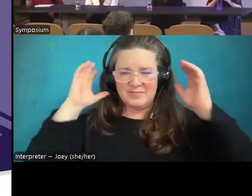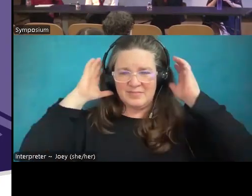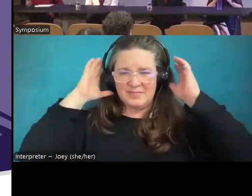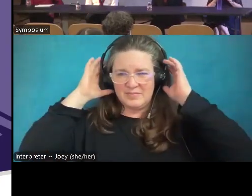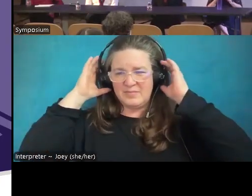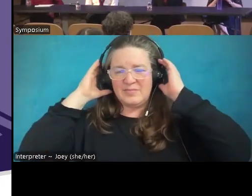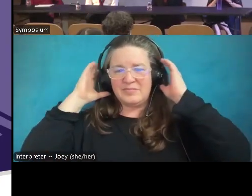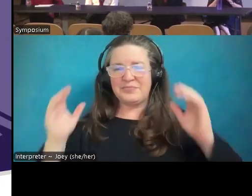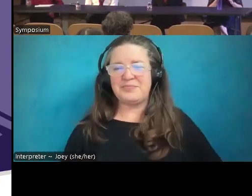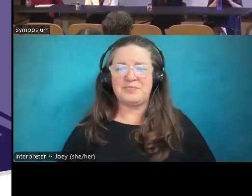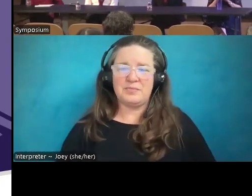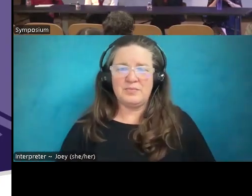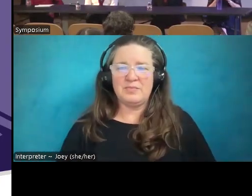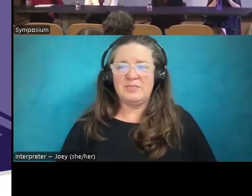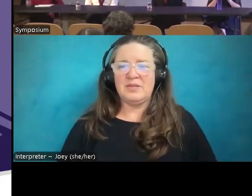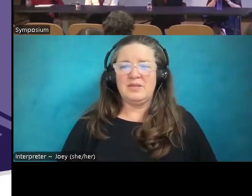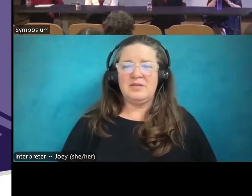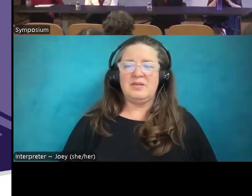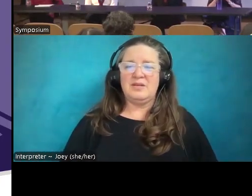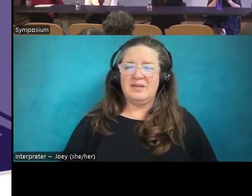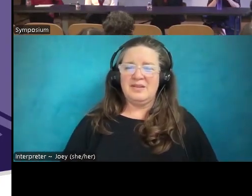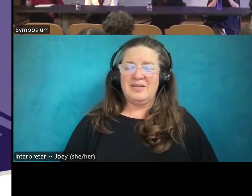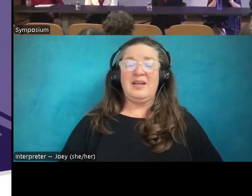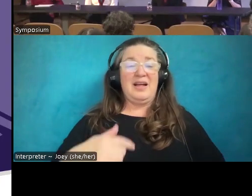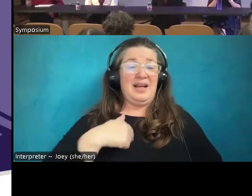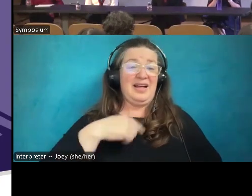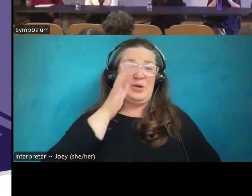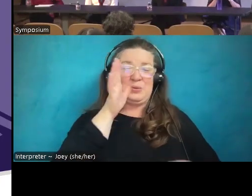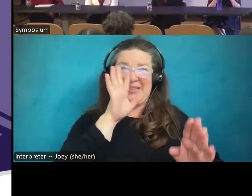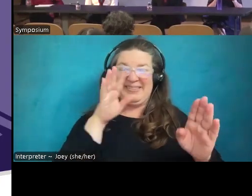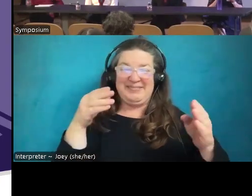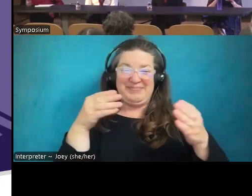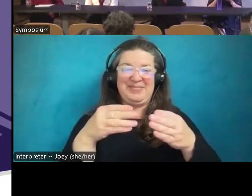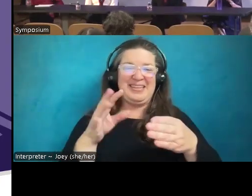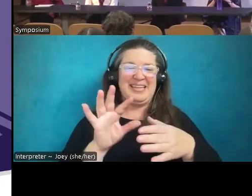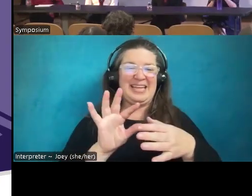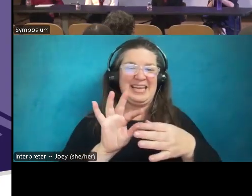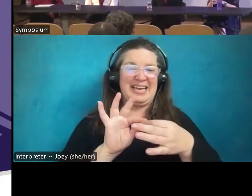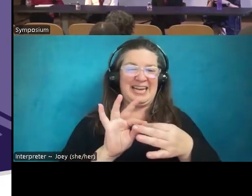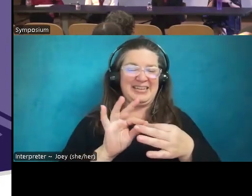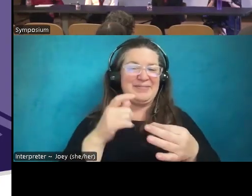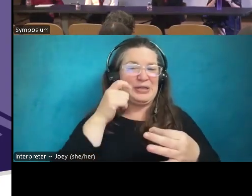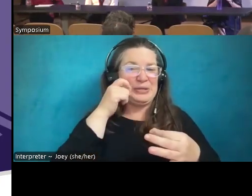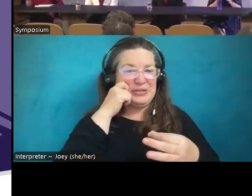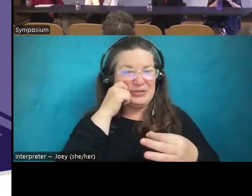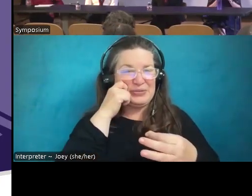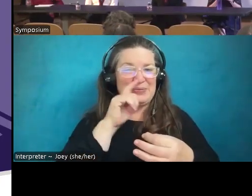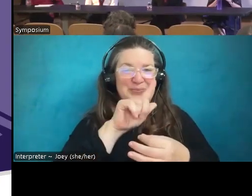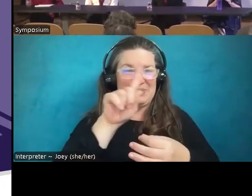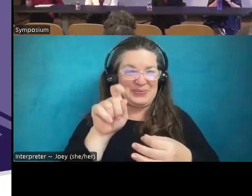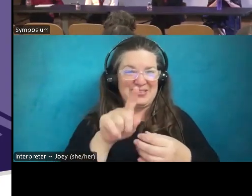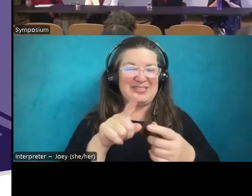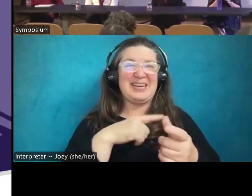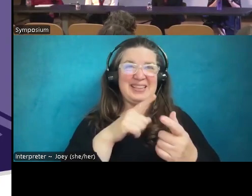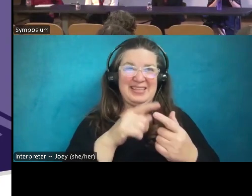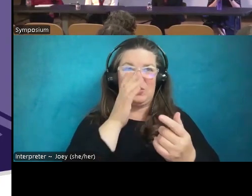So I will take the connective tissue question specifically and then pass it off to others for the rest of